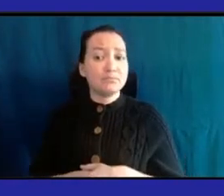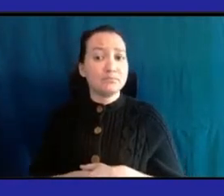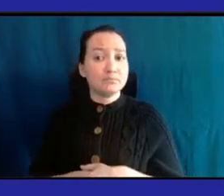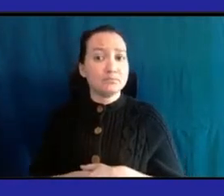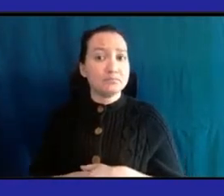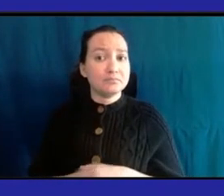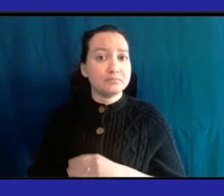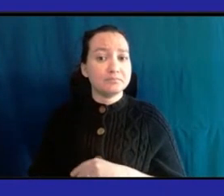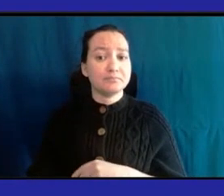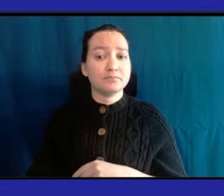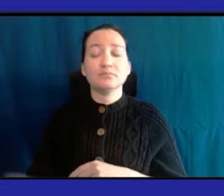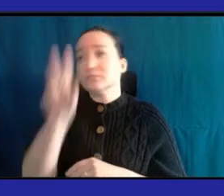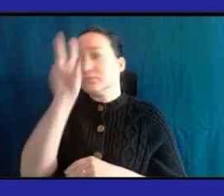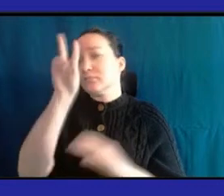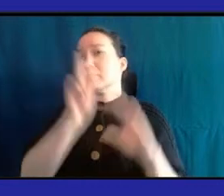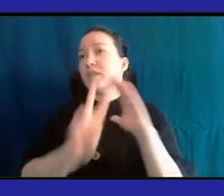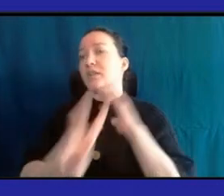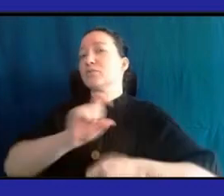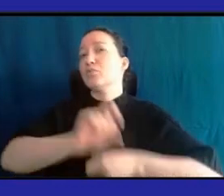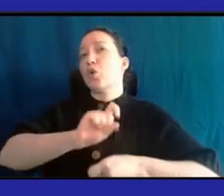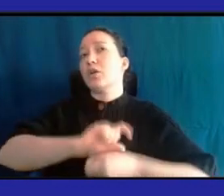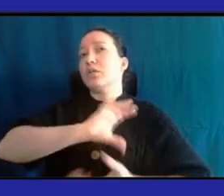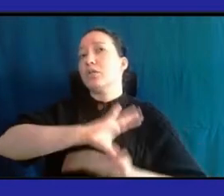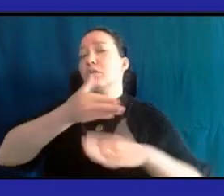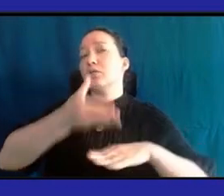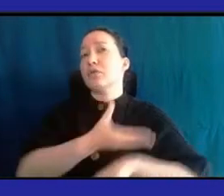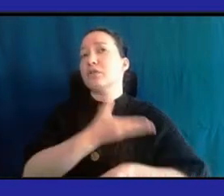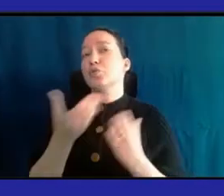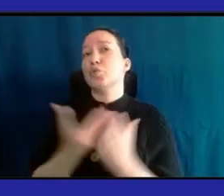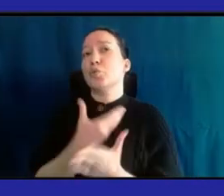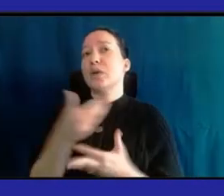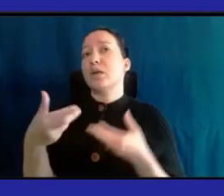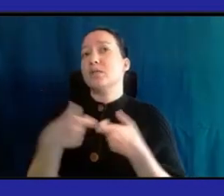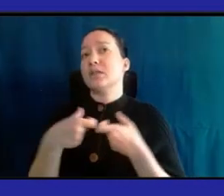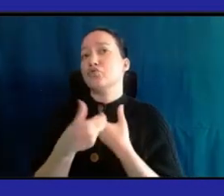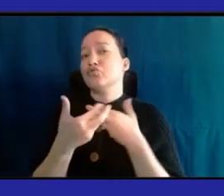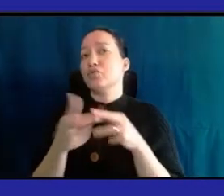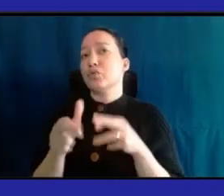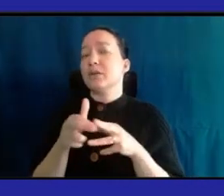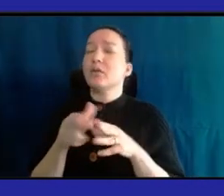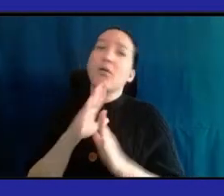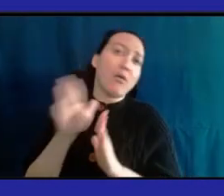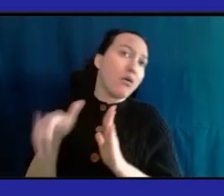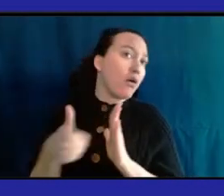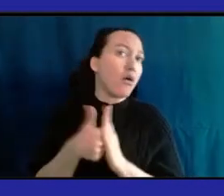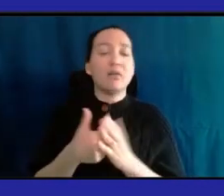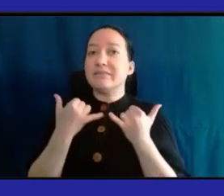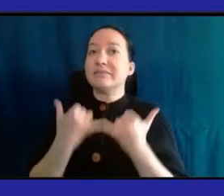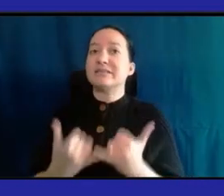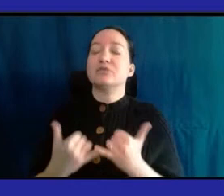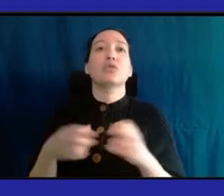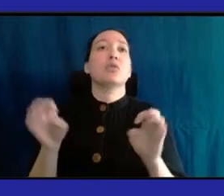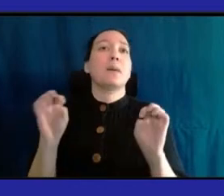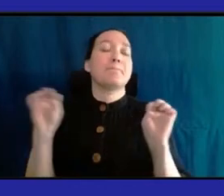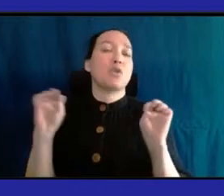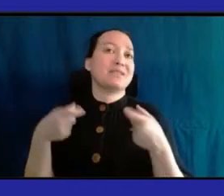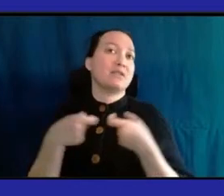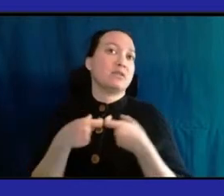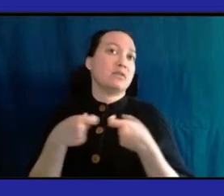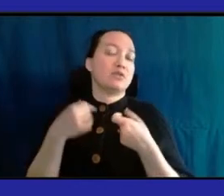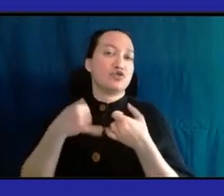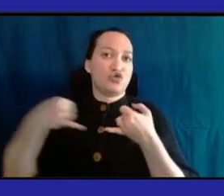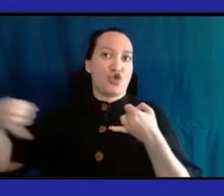The anticipated scope of work is the construction of a new electrical room, tracing all the existing emergency circuitry, providing